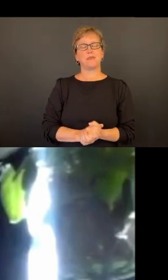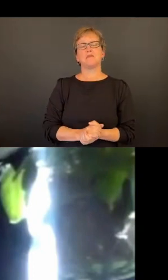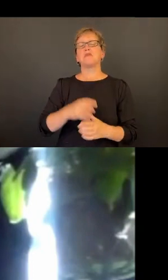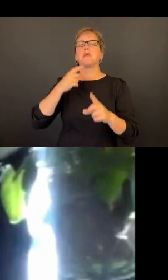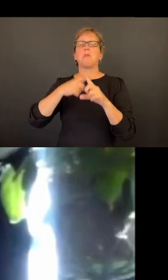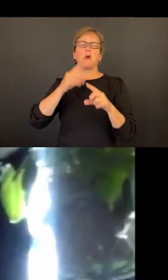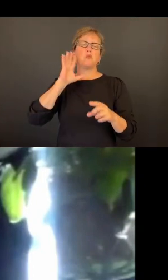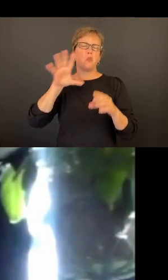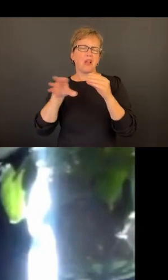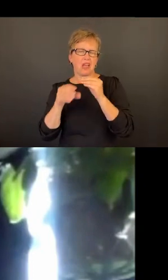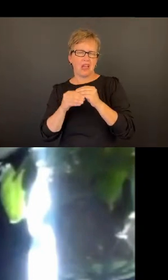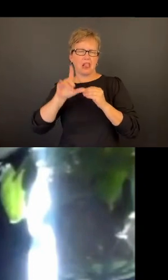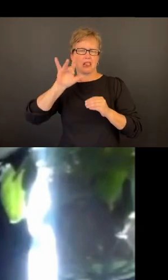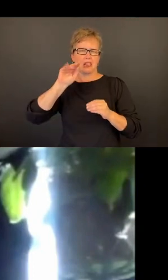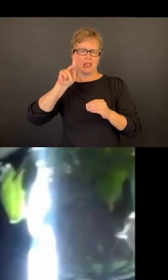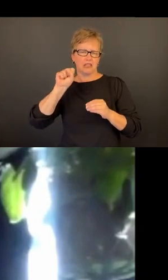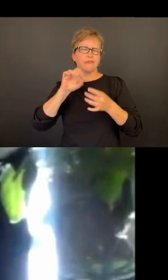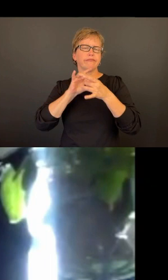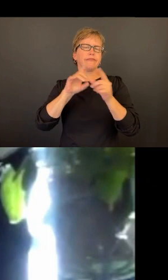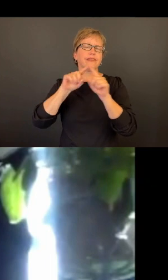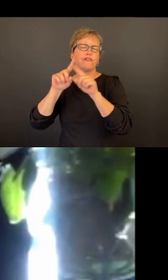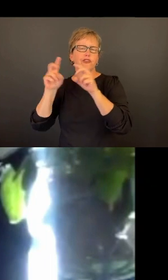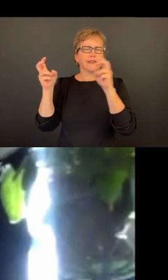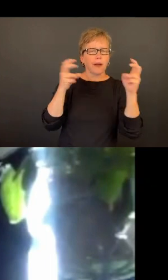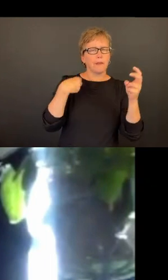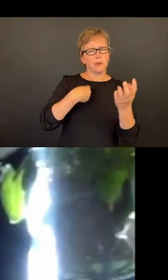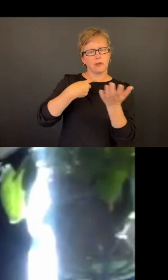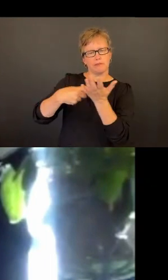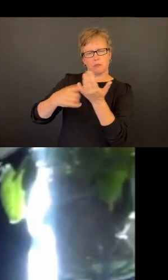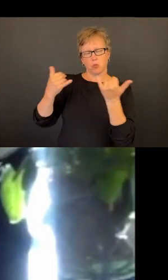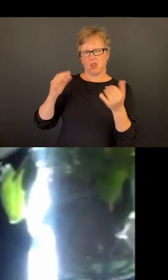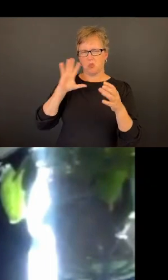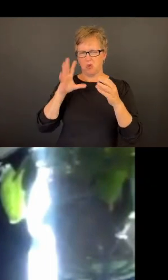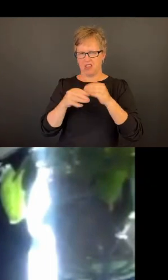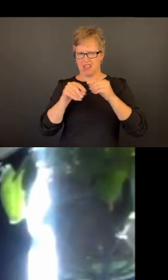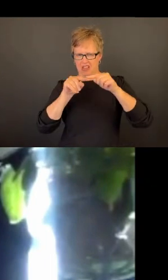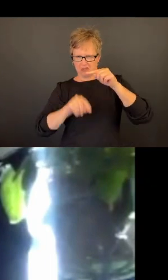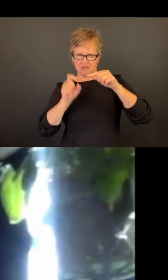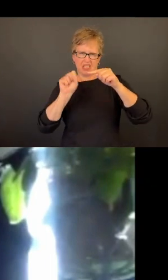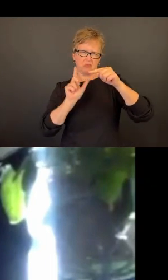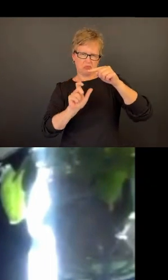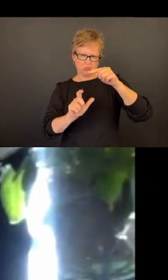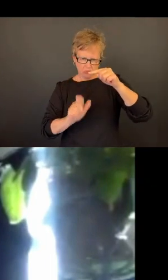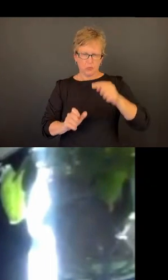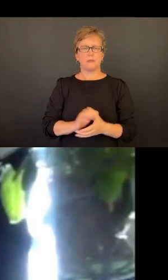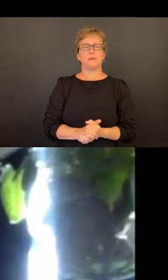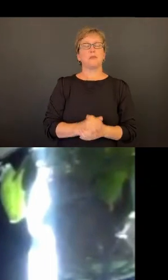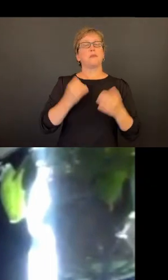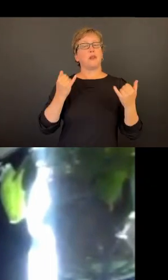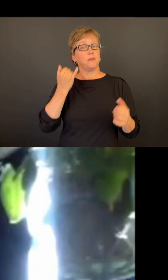the chat box, and you can click on that link to become an advocate today. There's also links to some of